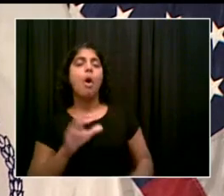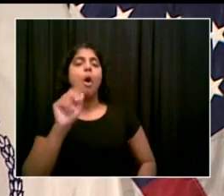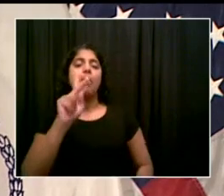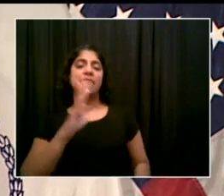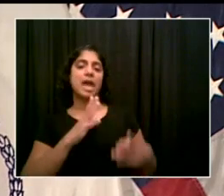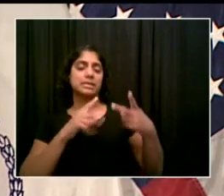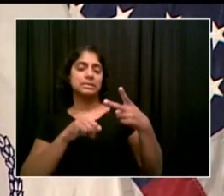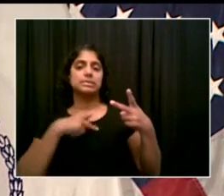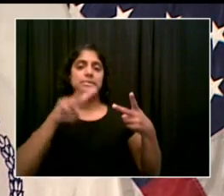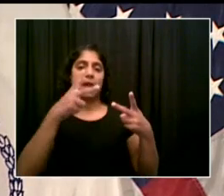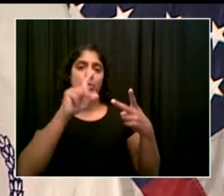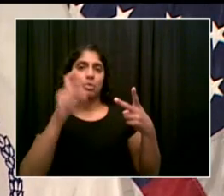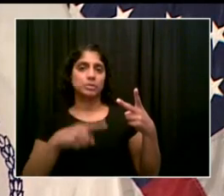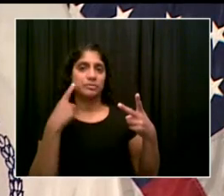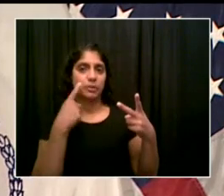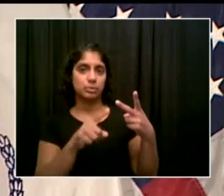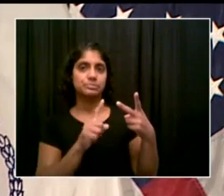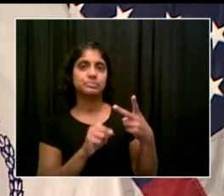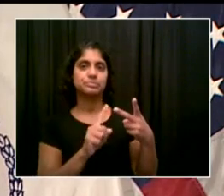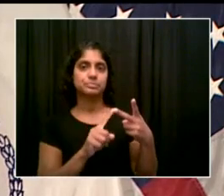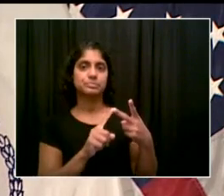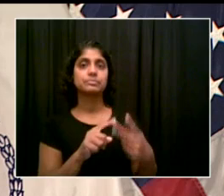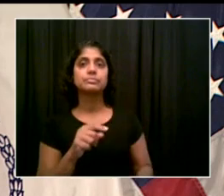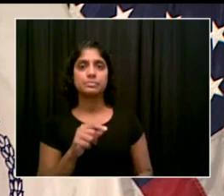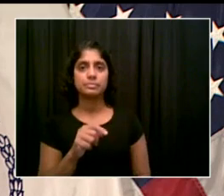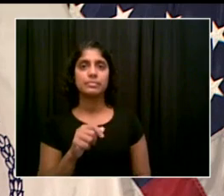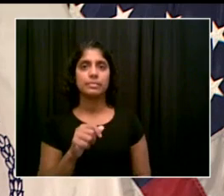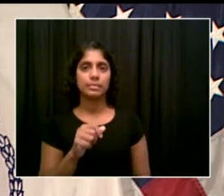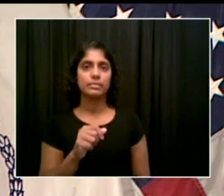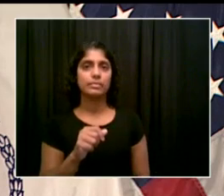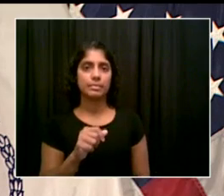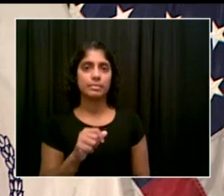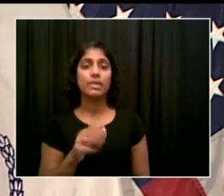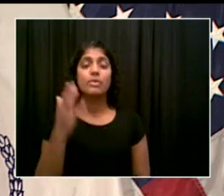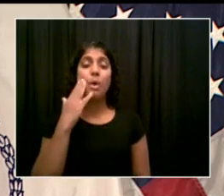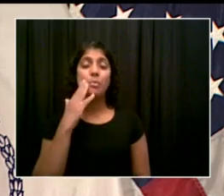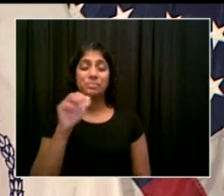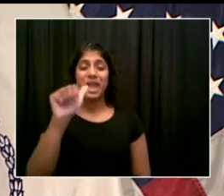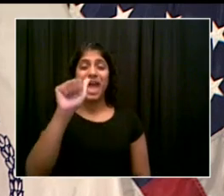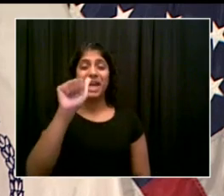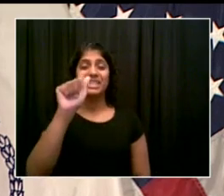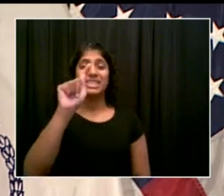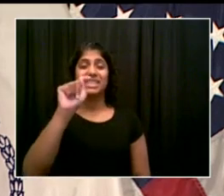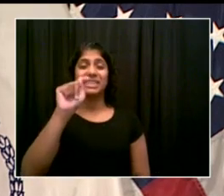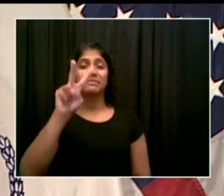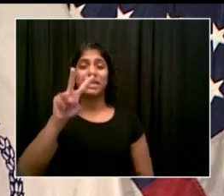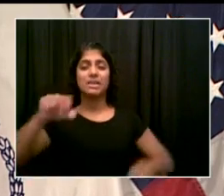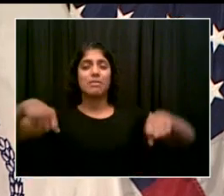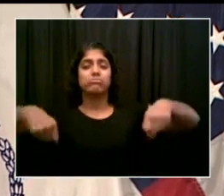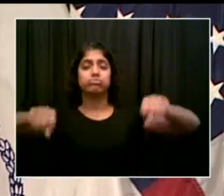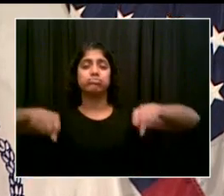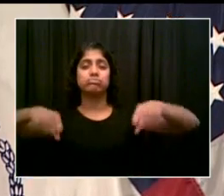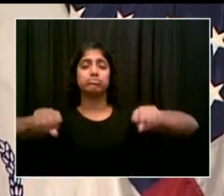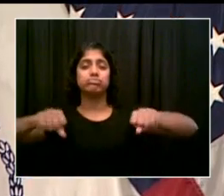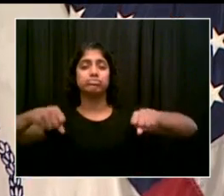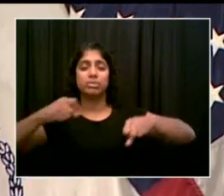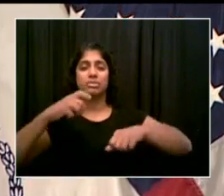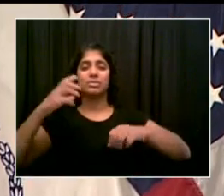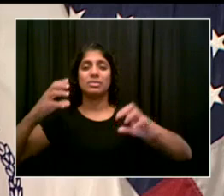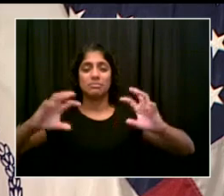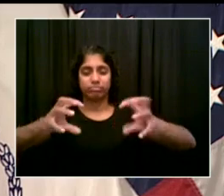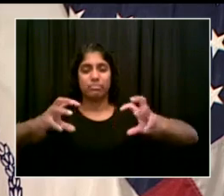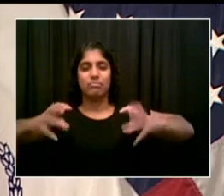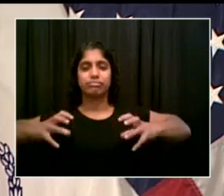he was suggesting that the city needs to take a more hands-on approach. He also had an idea of creating a